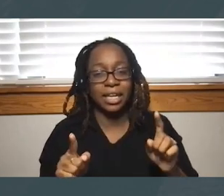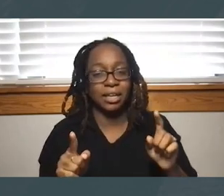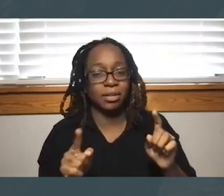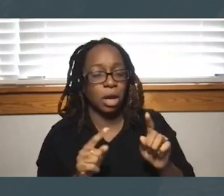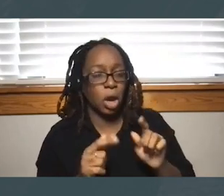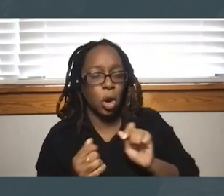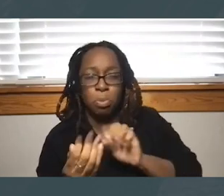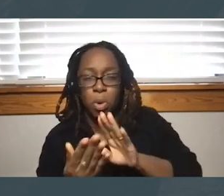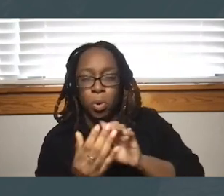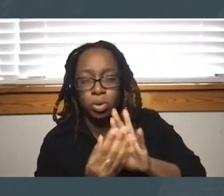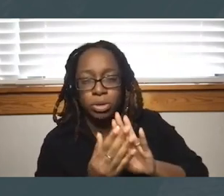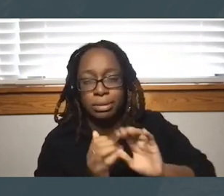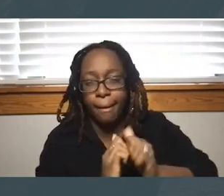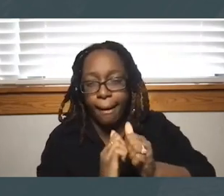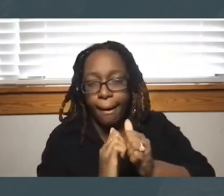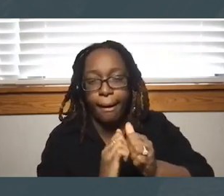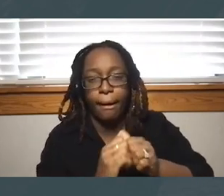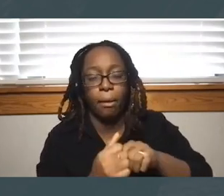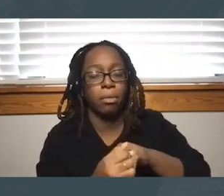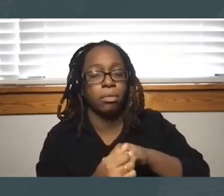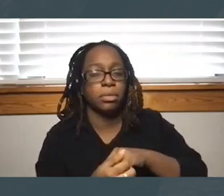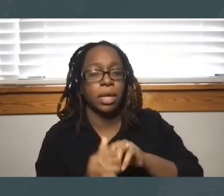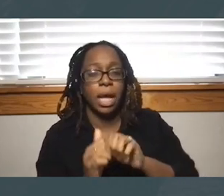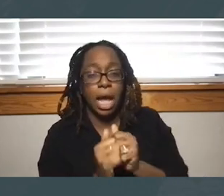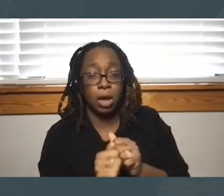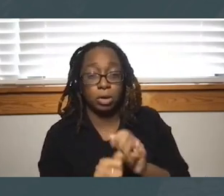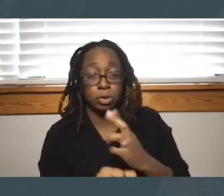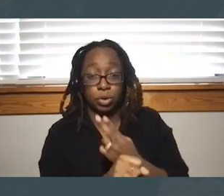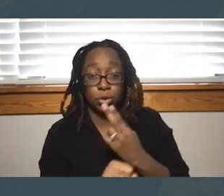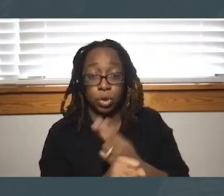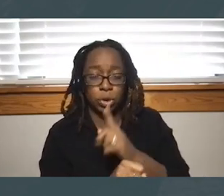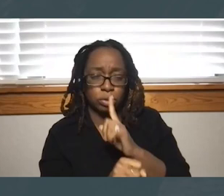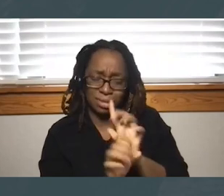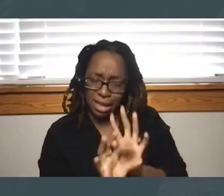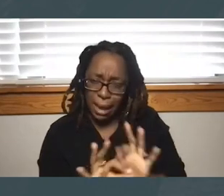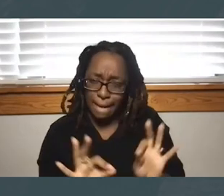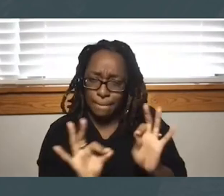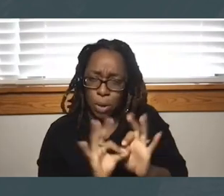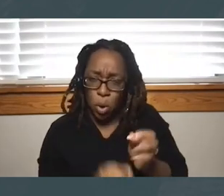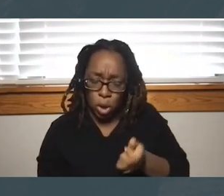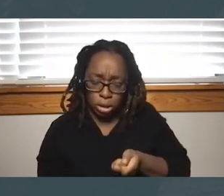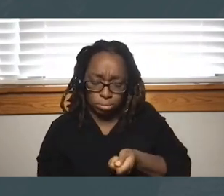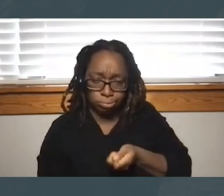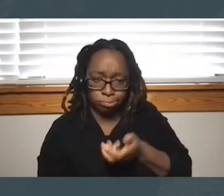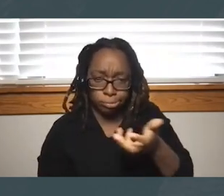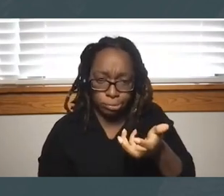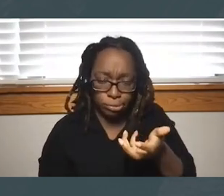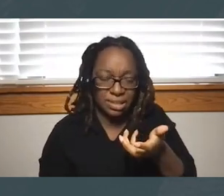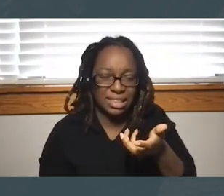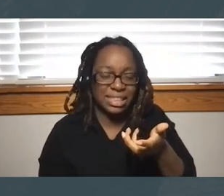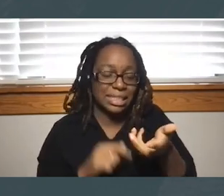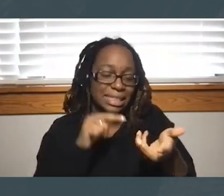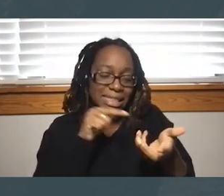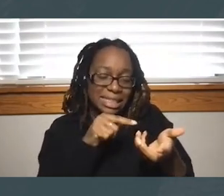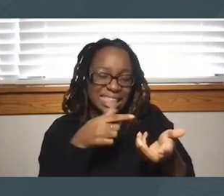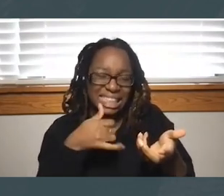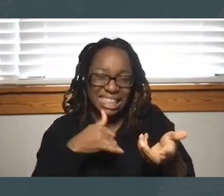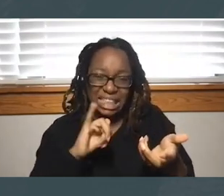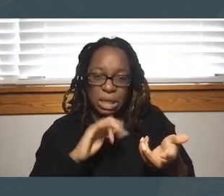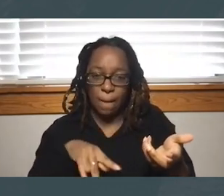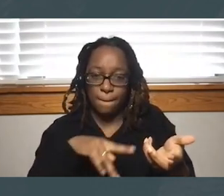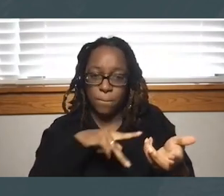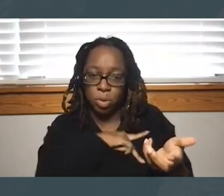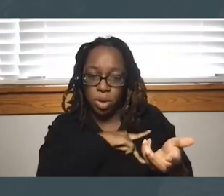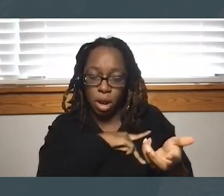you utilize a critical voice that is at the same time a deeply personal voice? Mm-hmm. An embodied